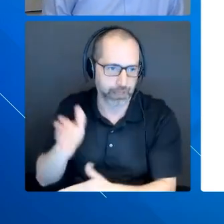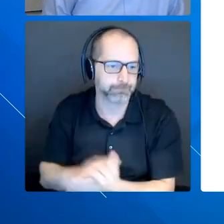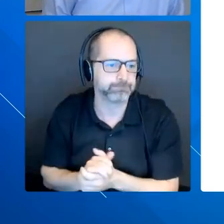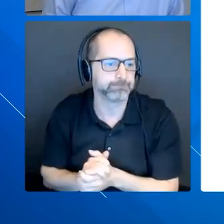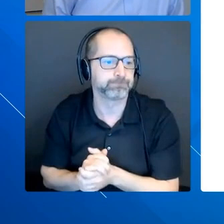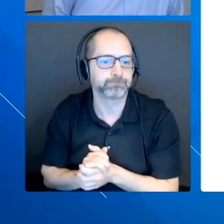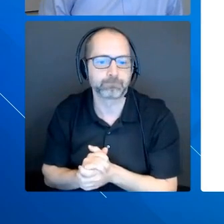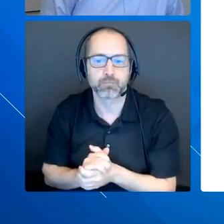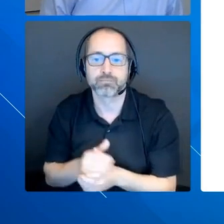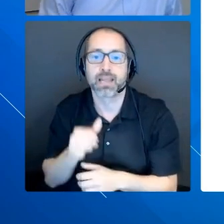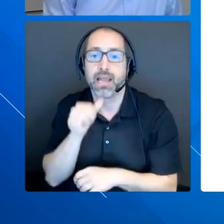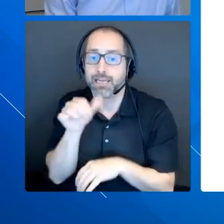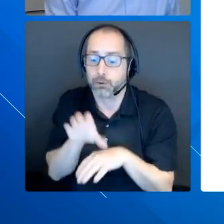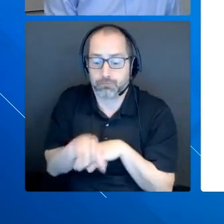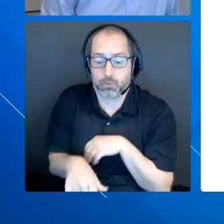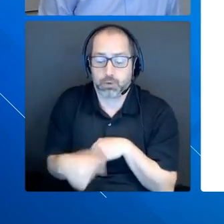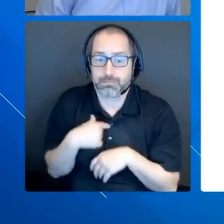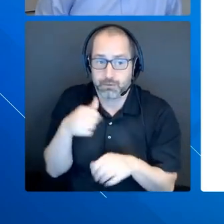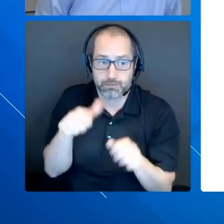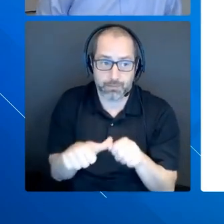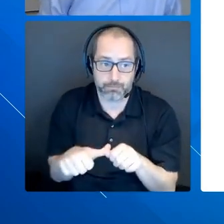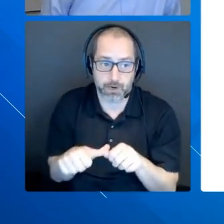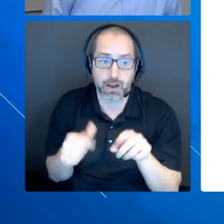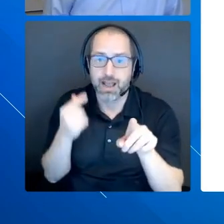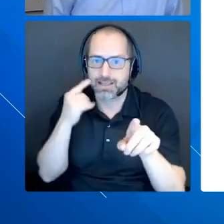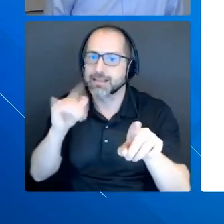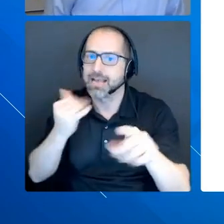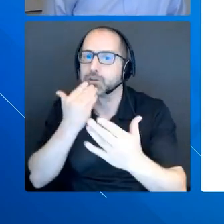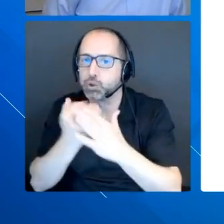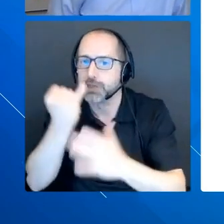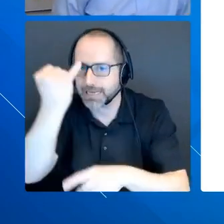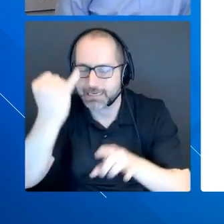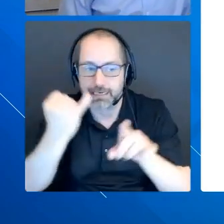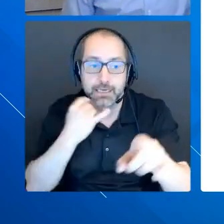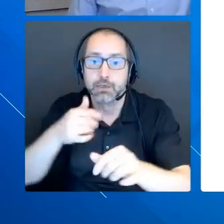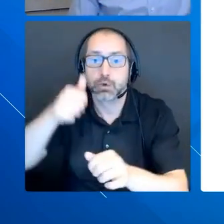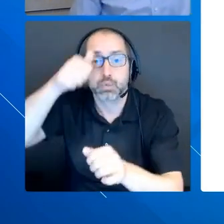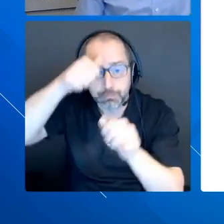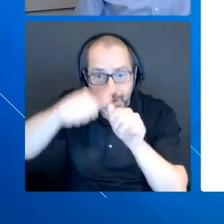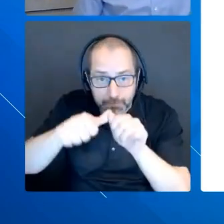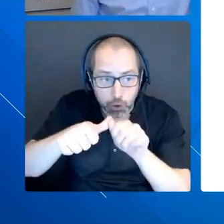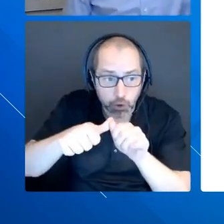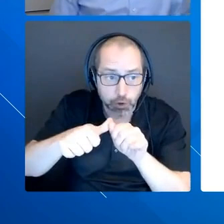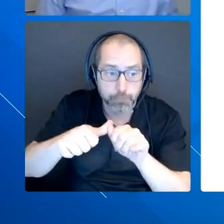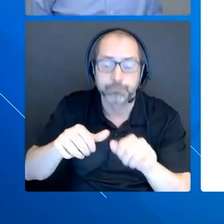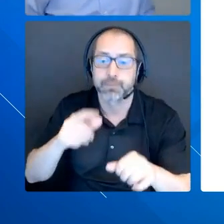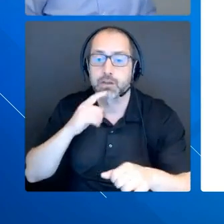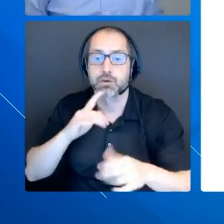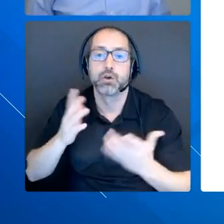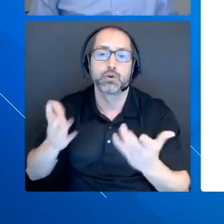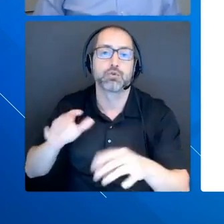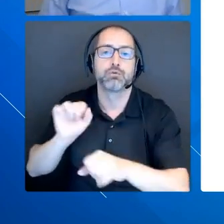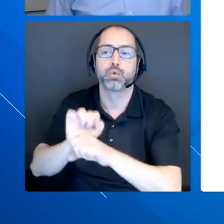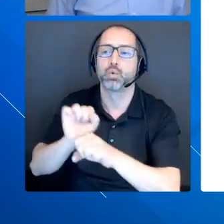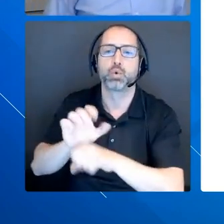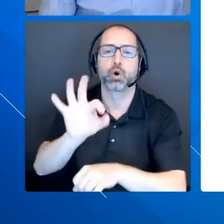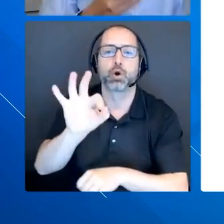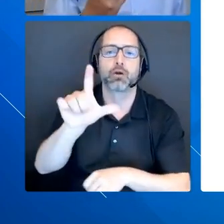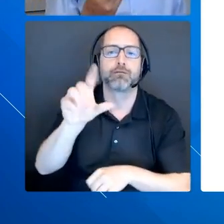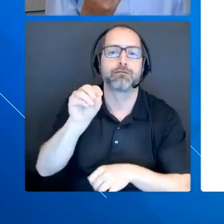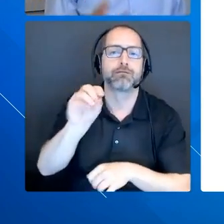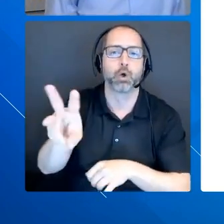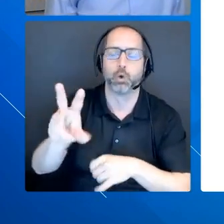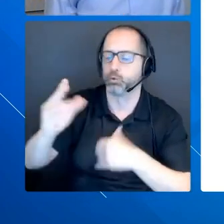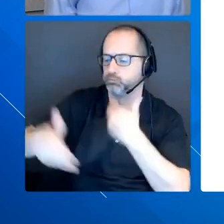Don't force me to remember. I think this is pretty cool. Go back to kind of remembering. Okay, so we're in a workflow. I'm a couple pages in.